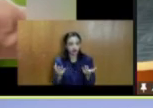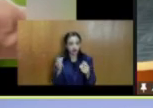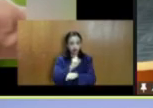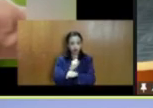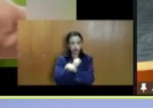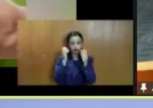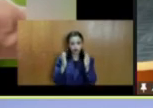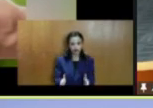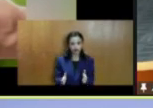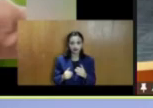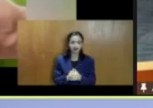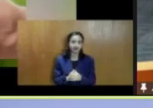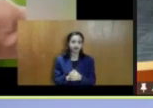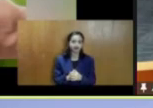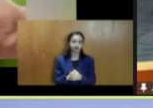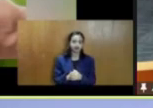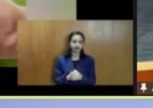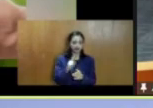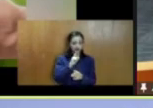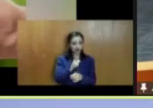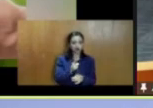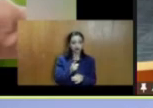massive sector that really